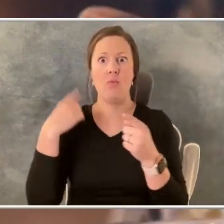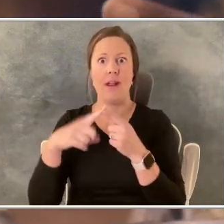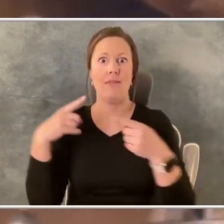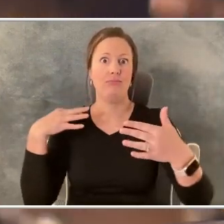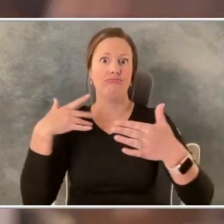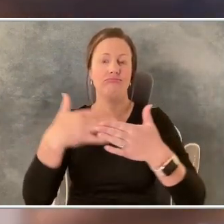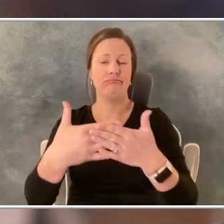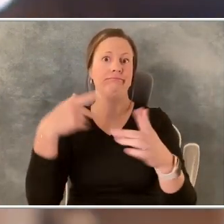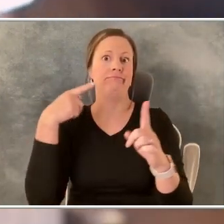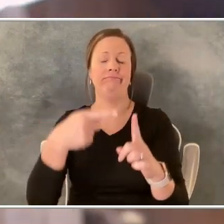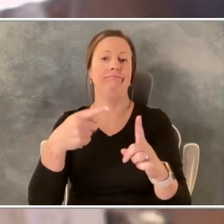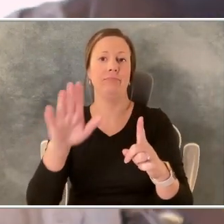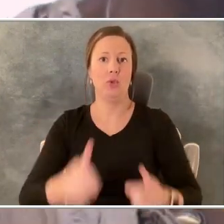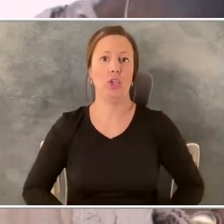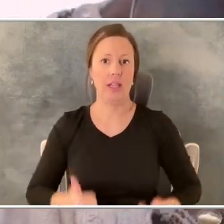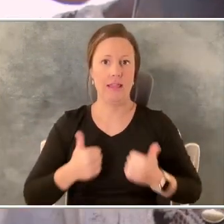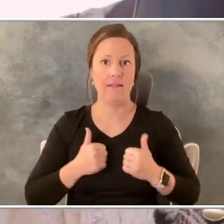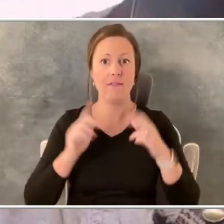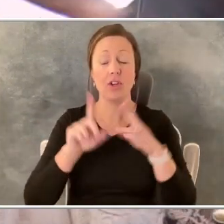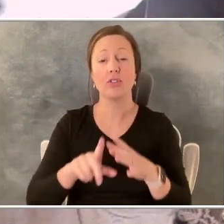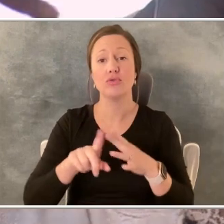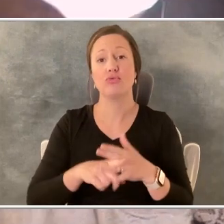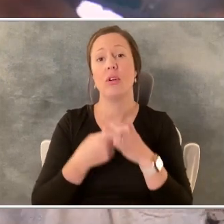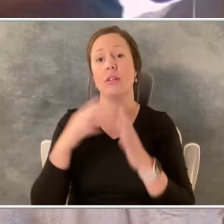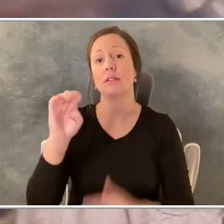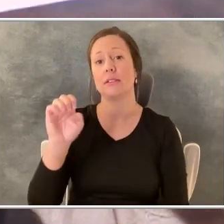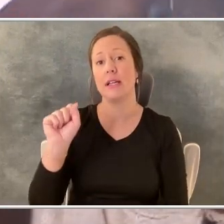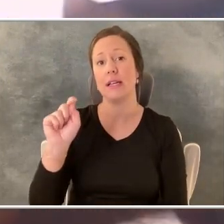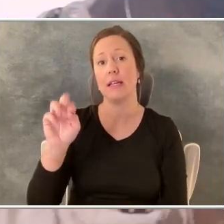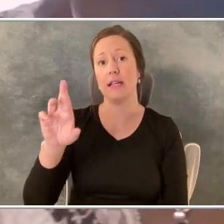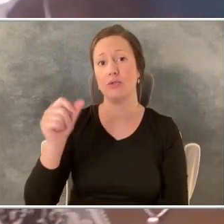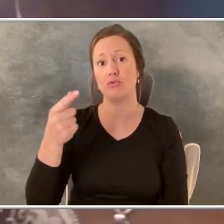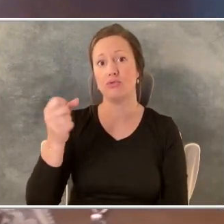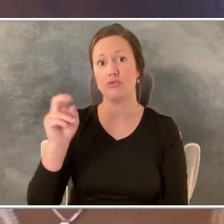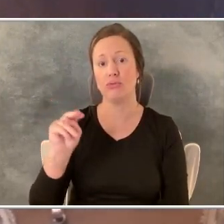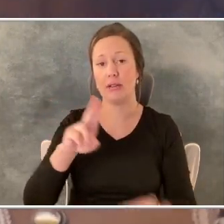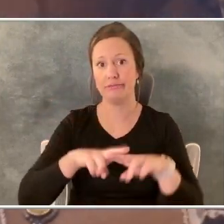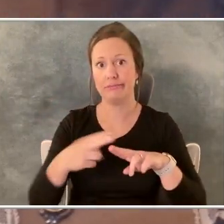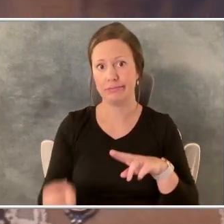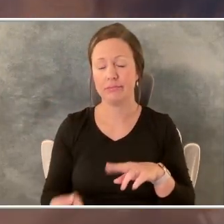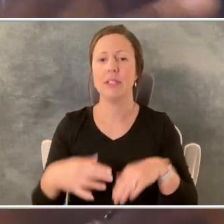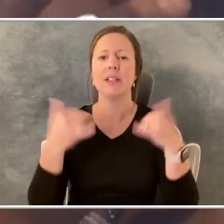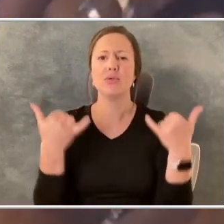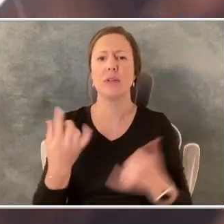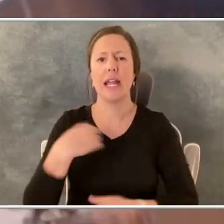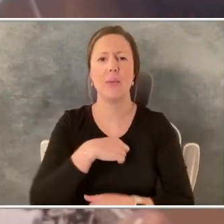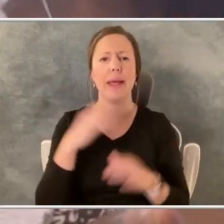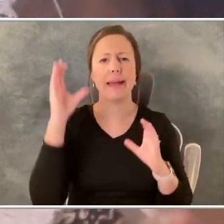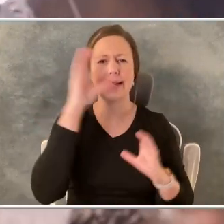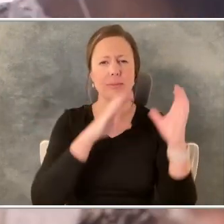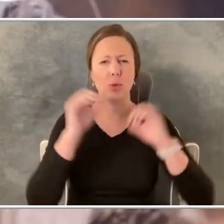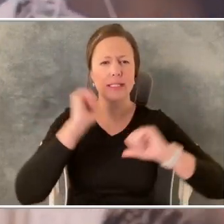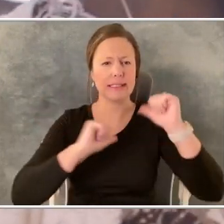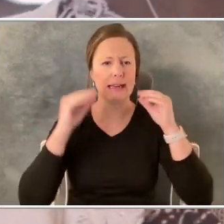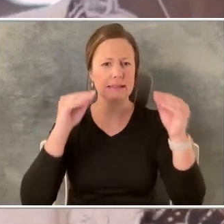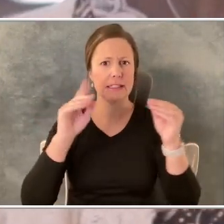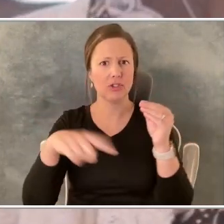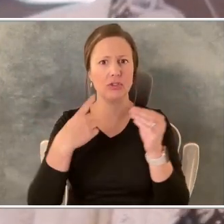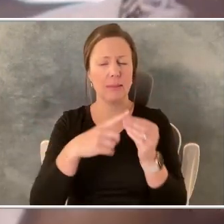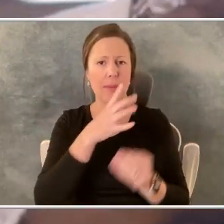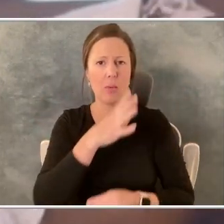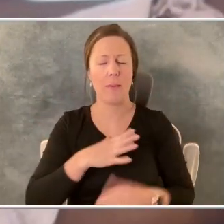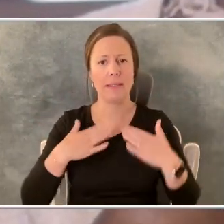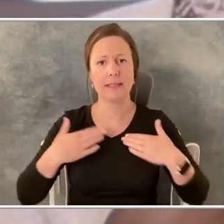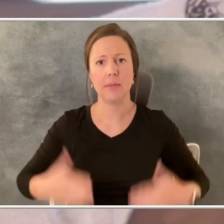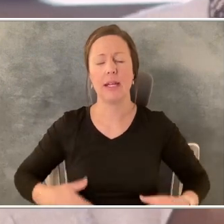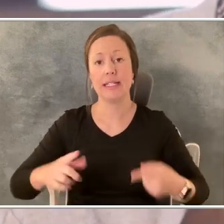she starts losing estrogen. Today, we explore what science is teaching us about women's bodies as they approach menopause and how far